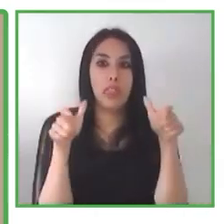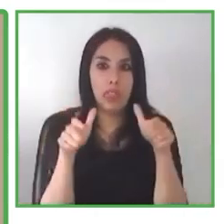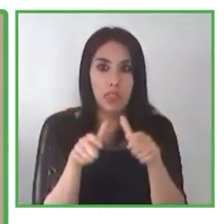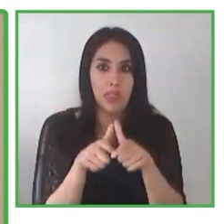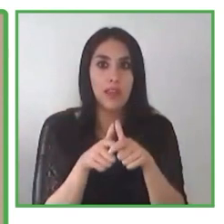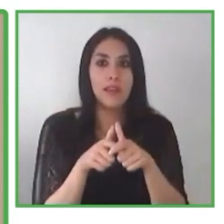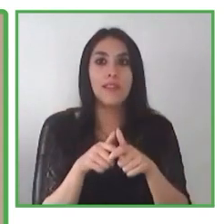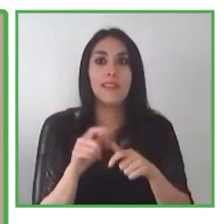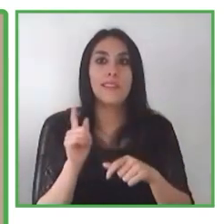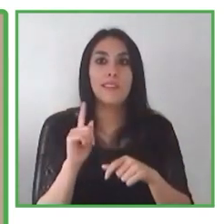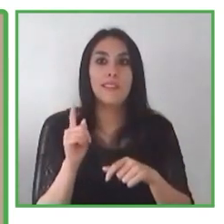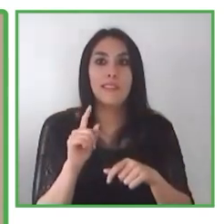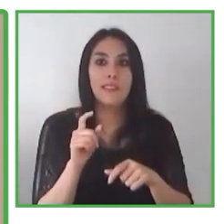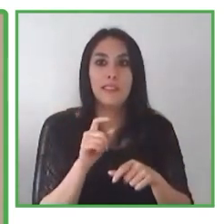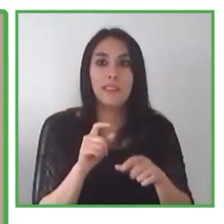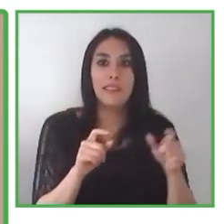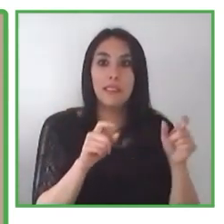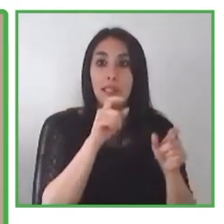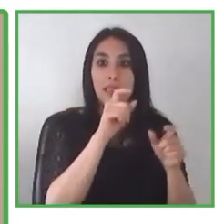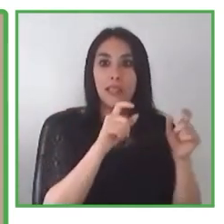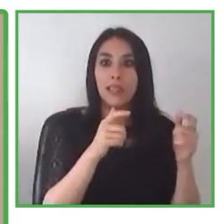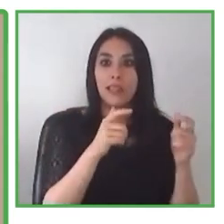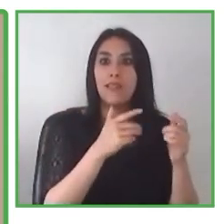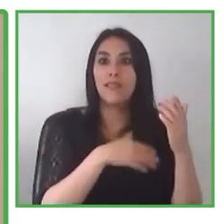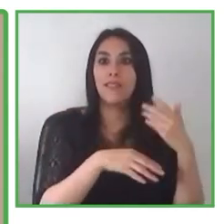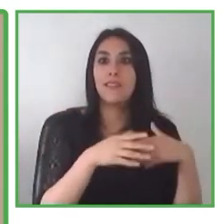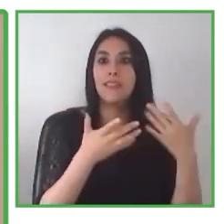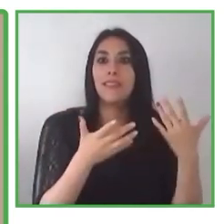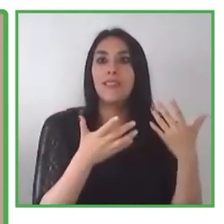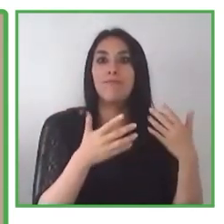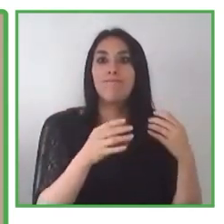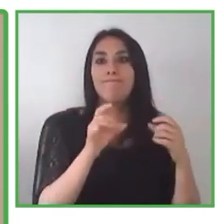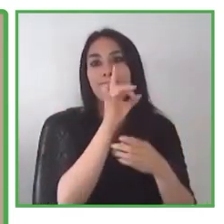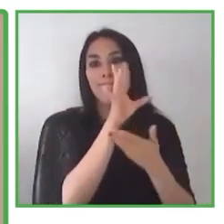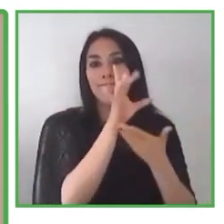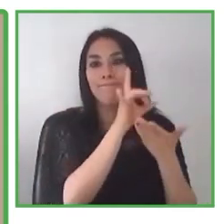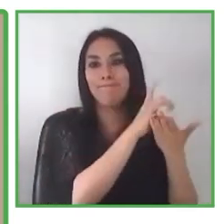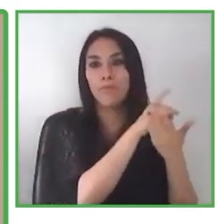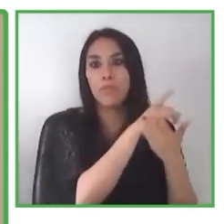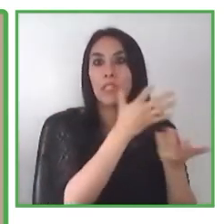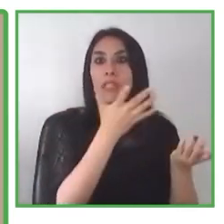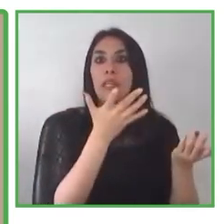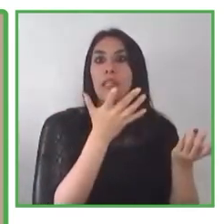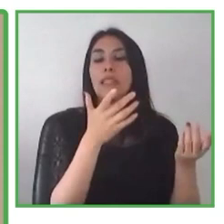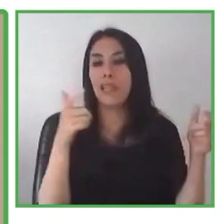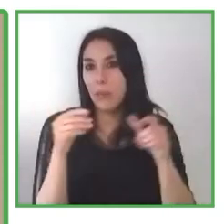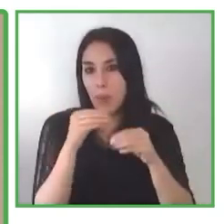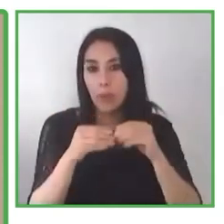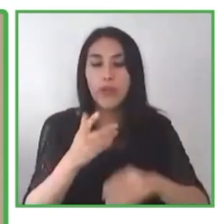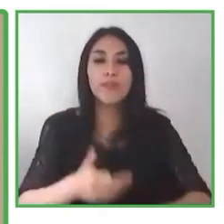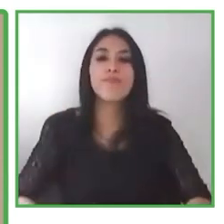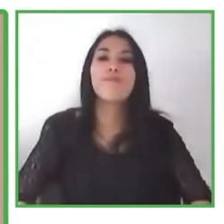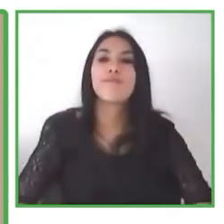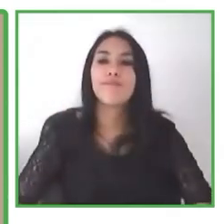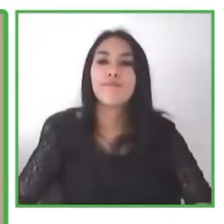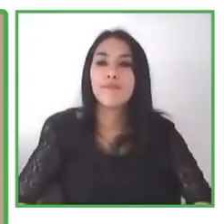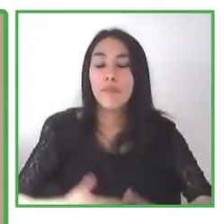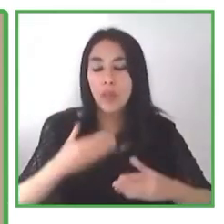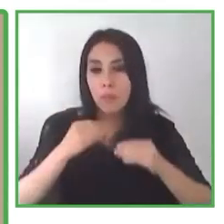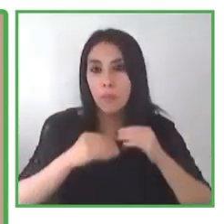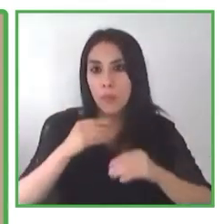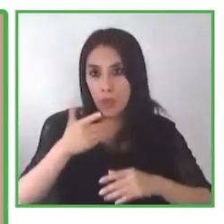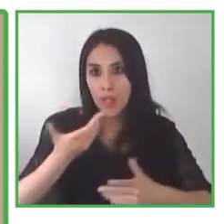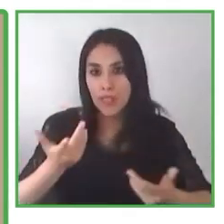reducing their budgets to face the challenges of the pandemic. So they are the first ones to be